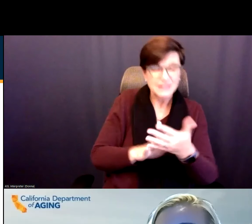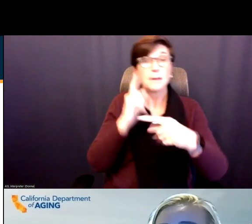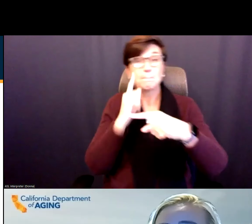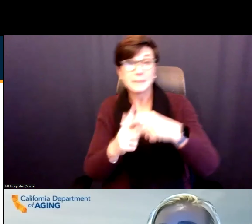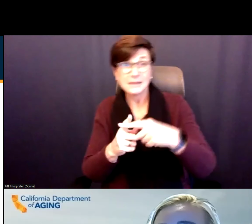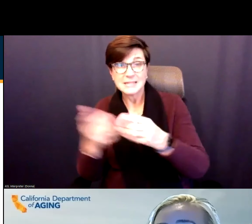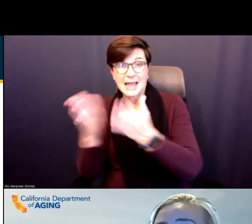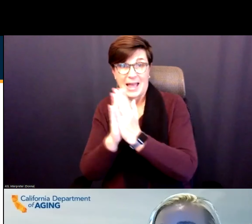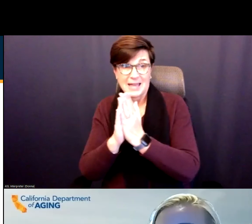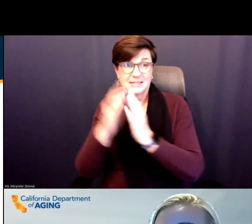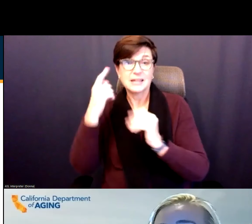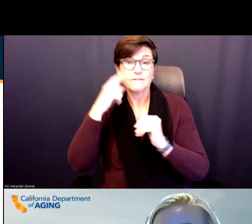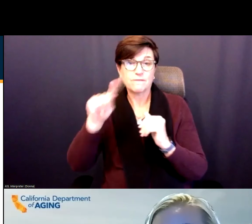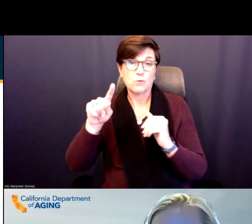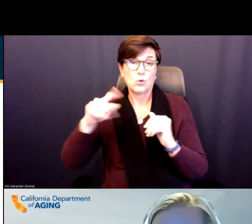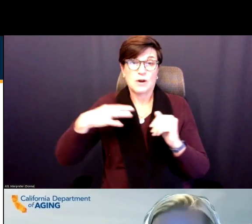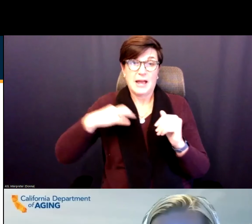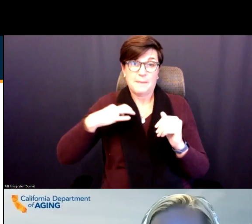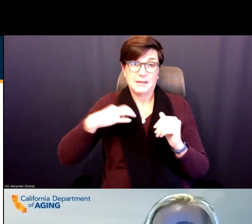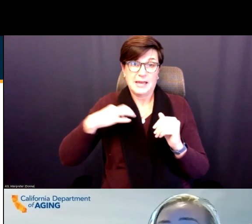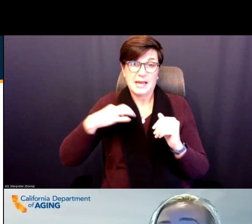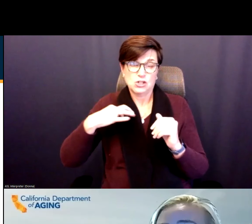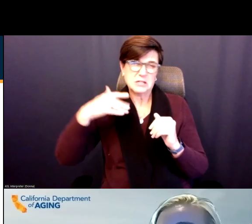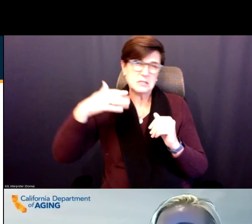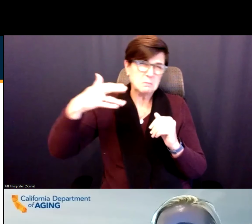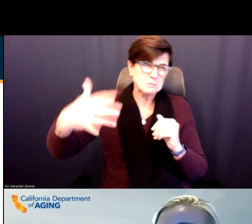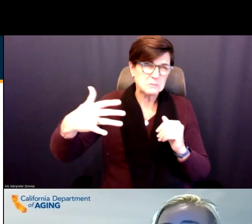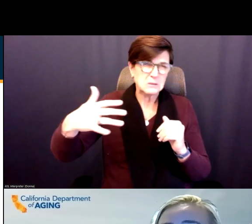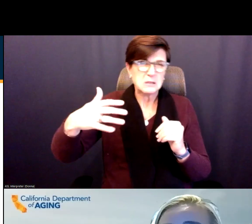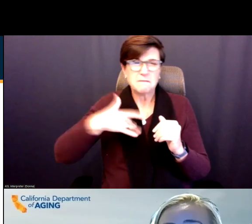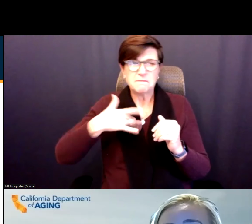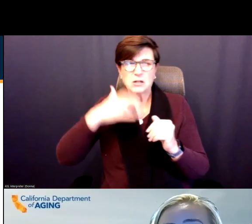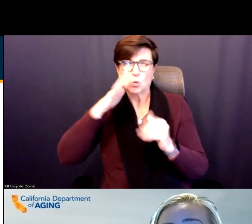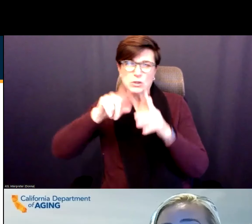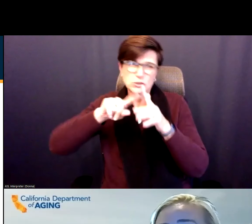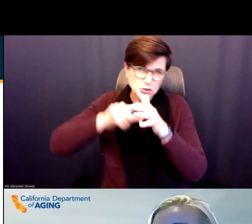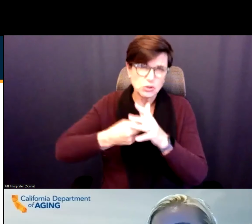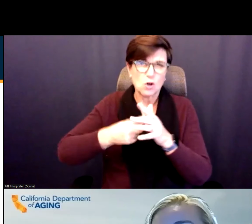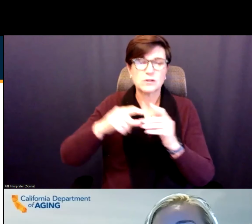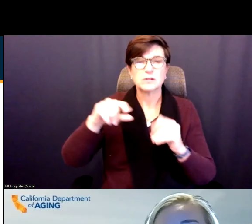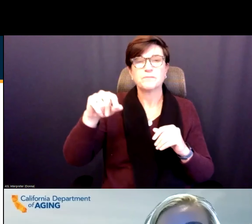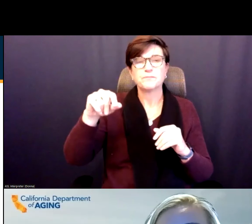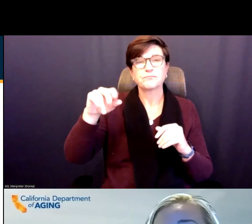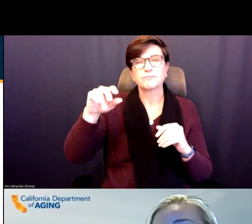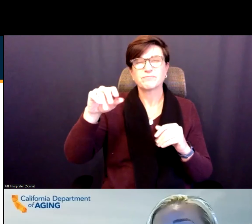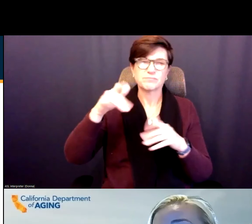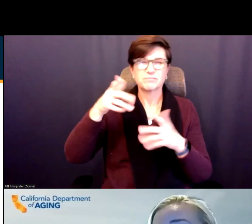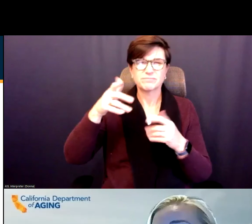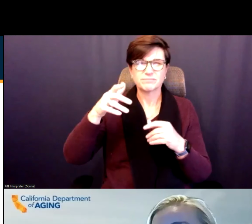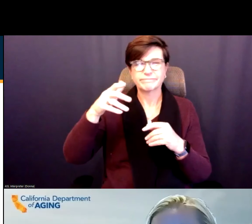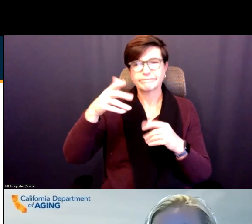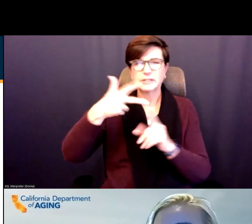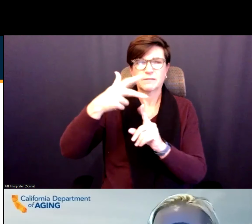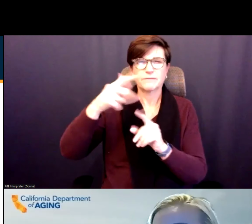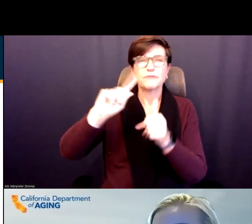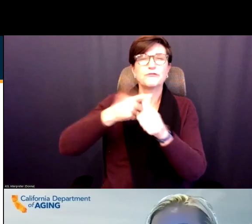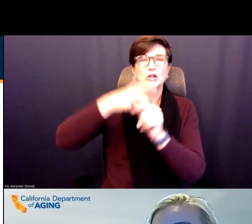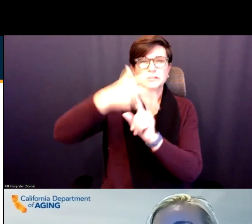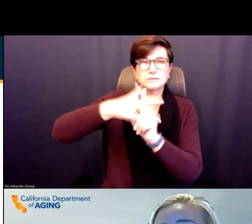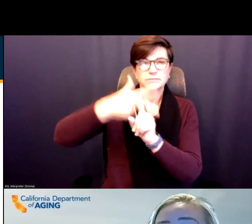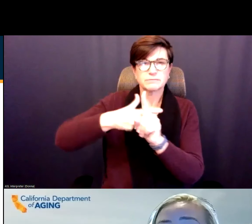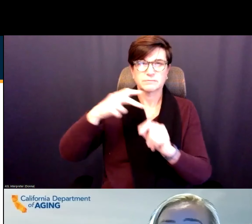the request for applications in early 2023. So at this time, we want all of you to share your knowledge, share your experience and